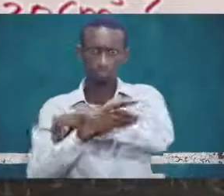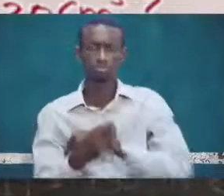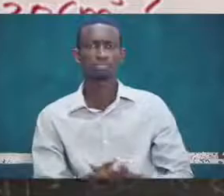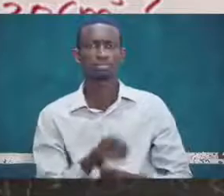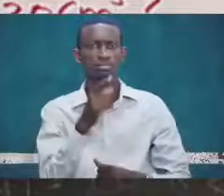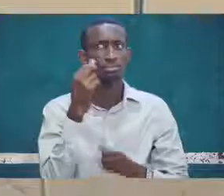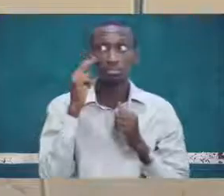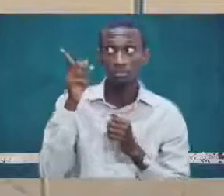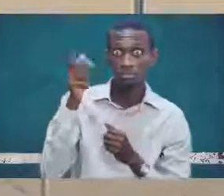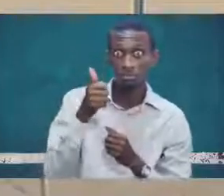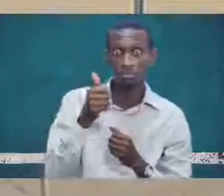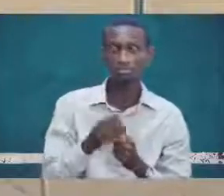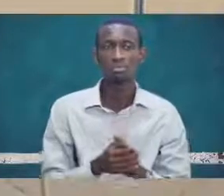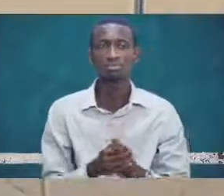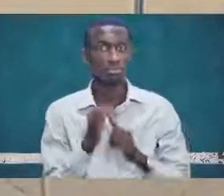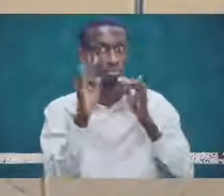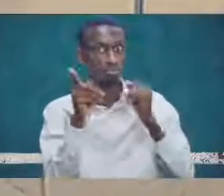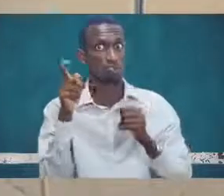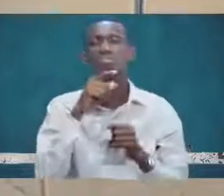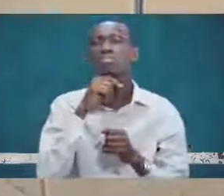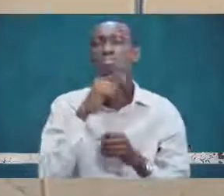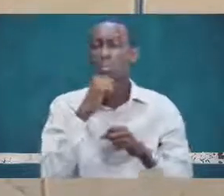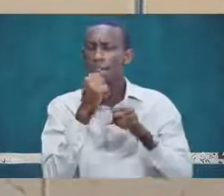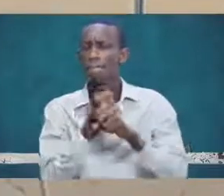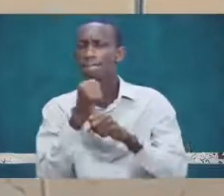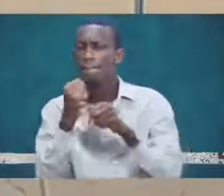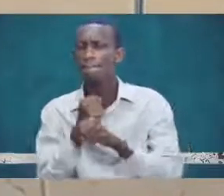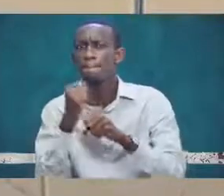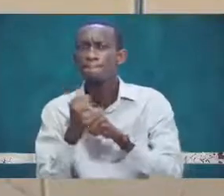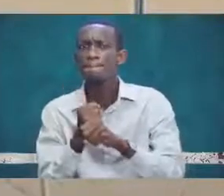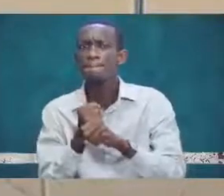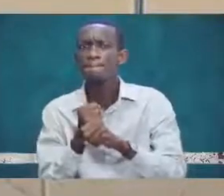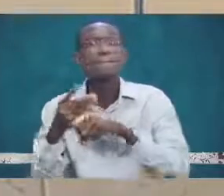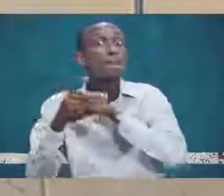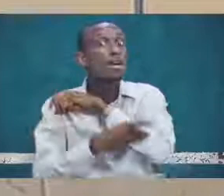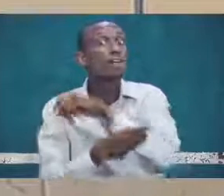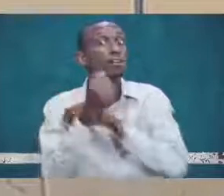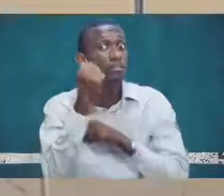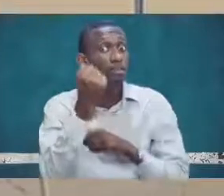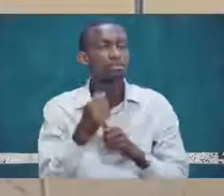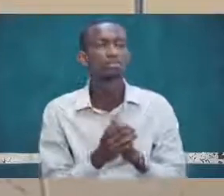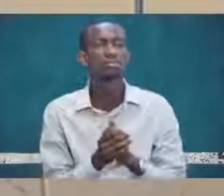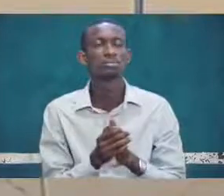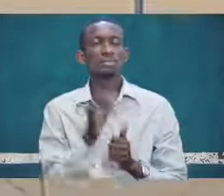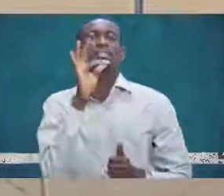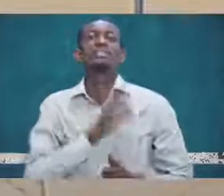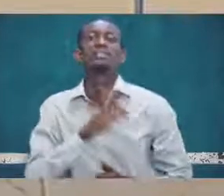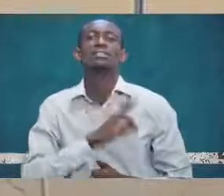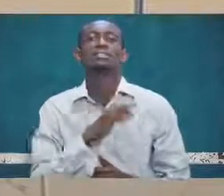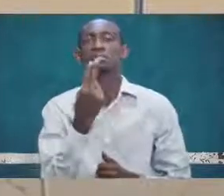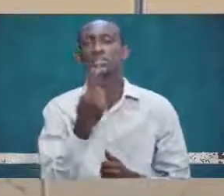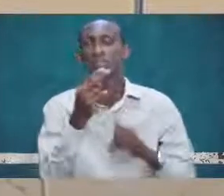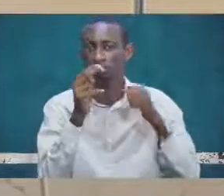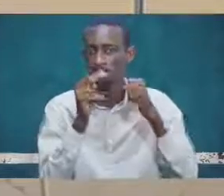Do you look at this? If that man works 5 days, he will be paid